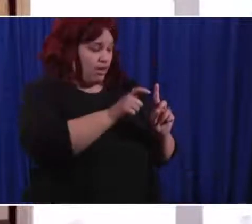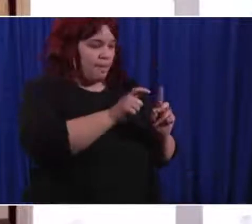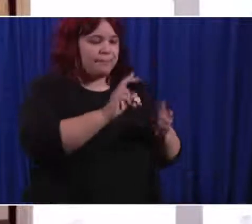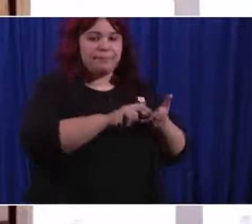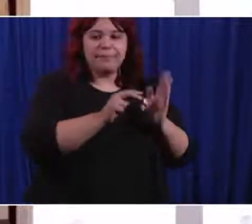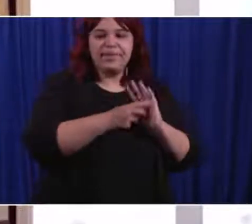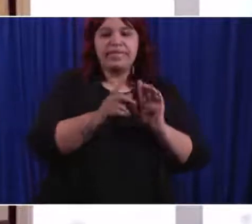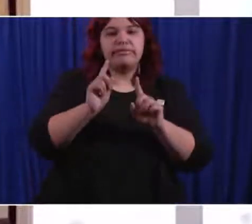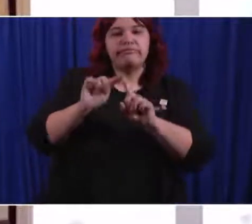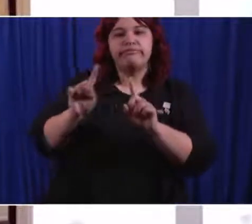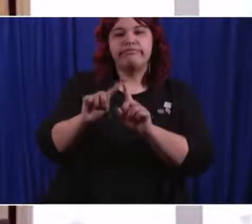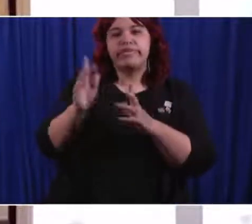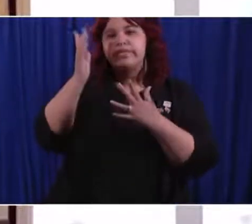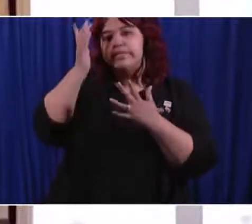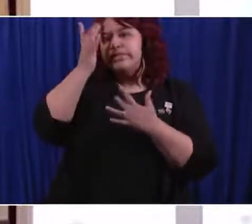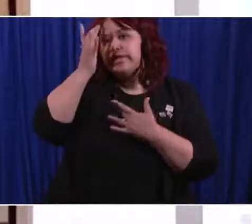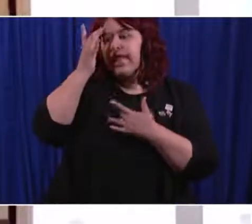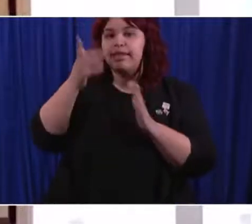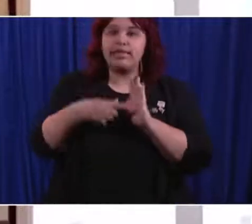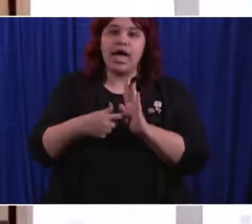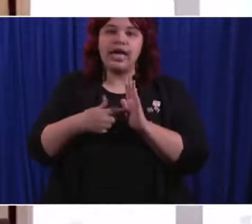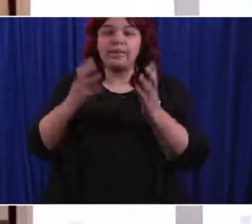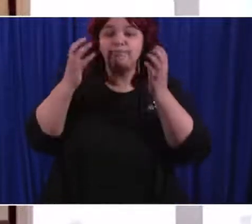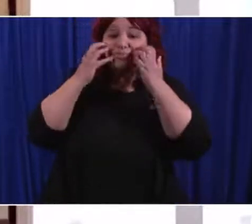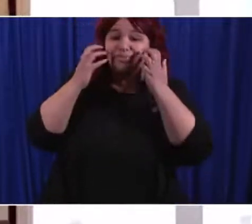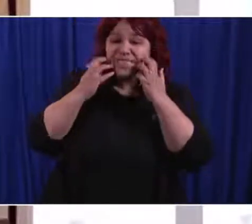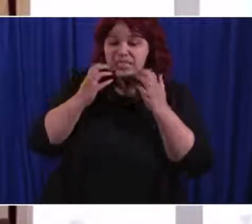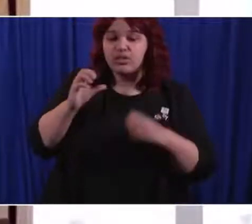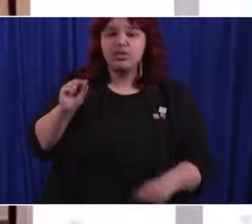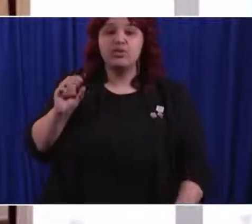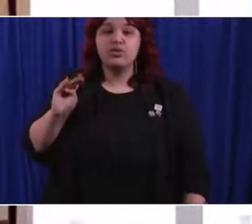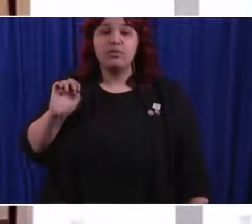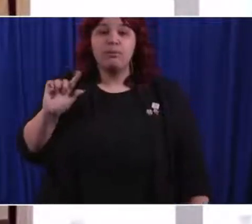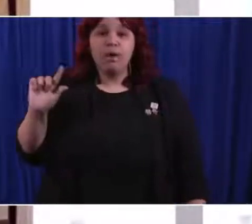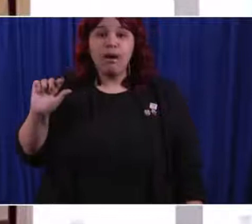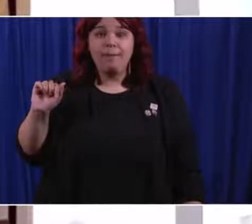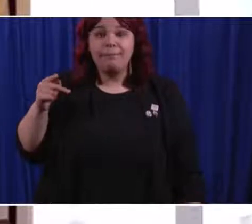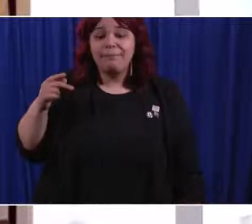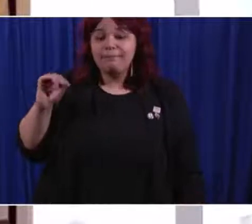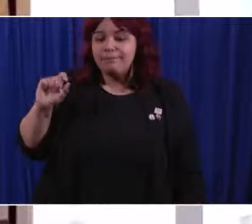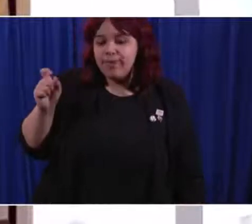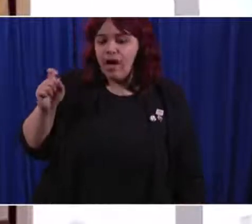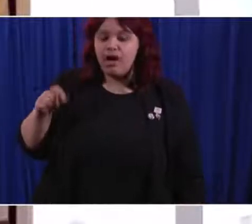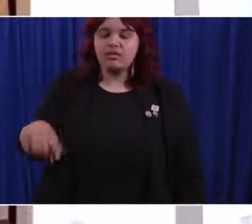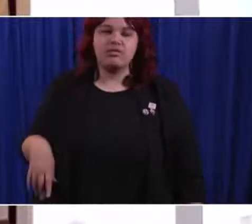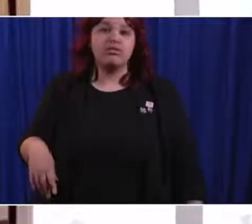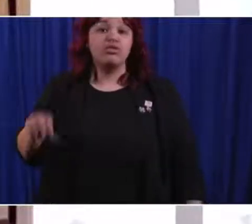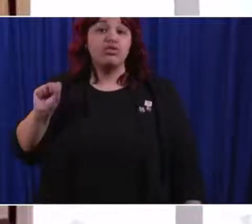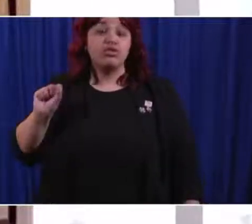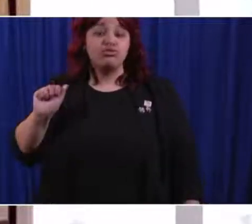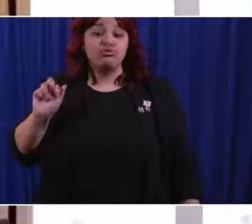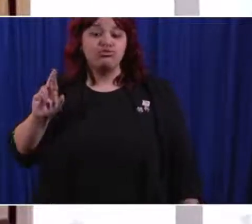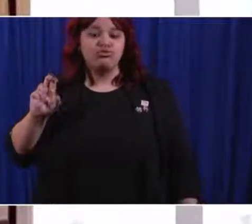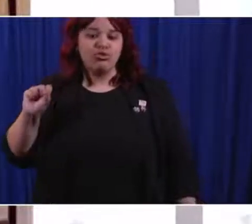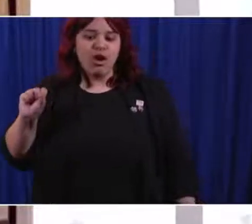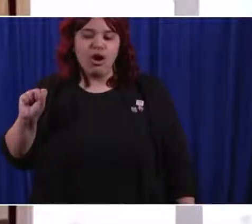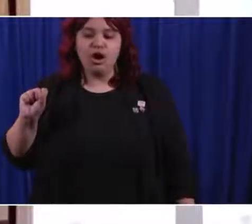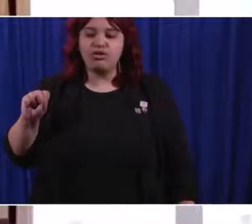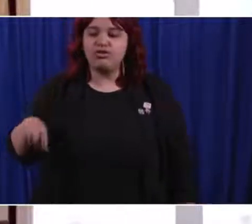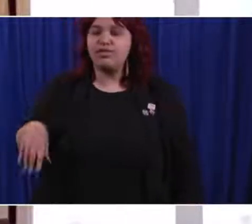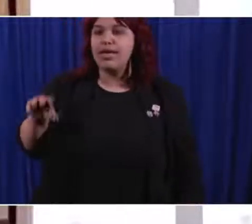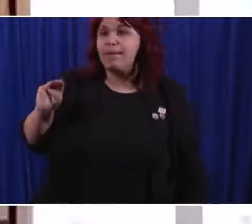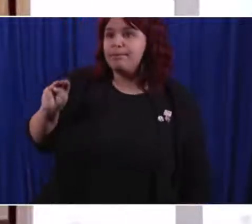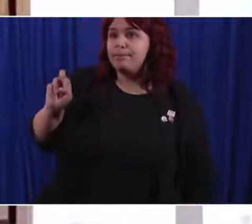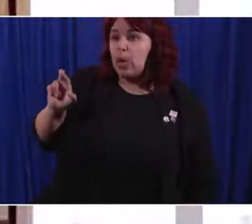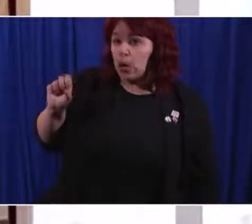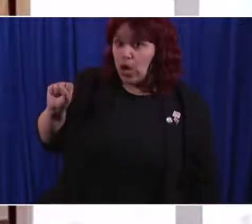even the cousins of COVID that you may have heard of, SARS and MERS. And as the governor stated, we now